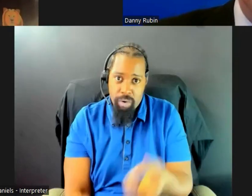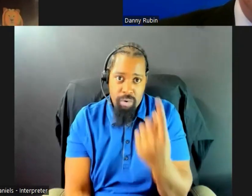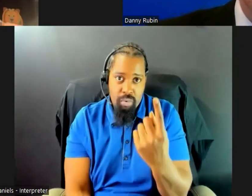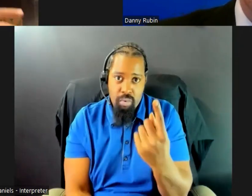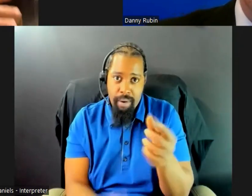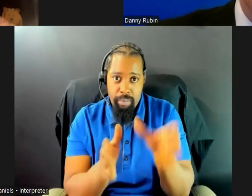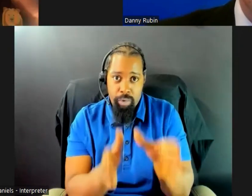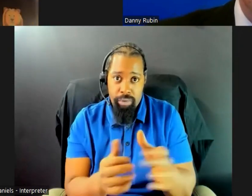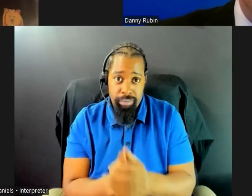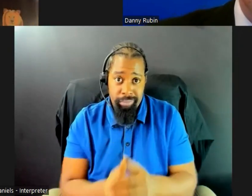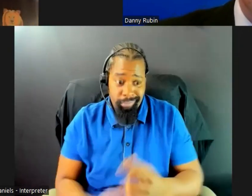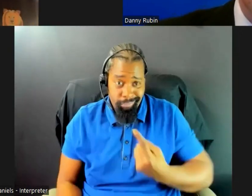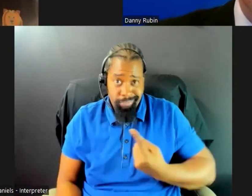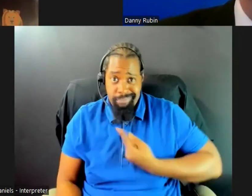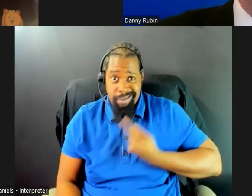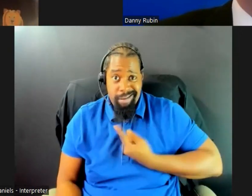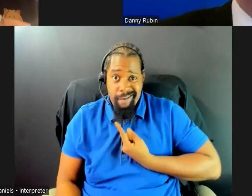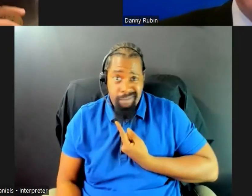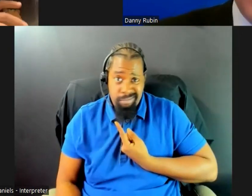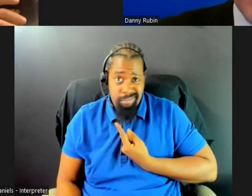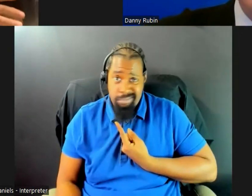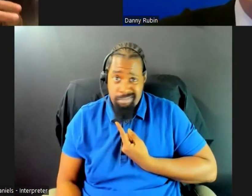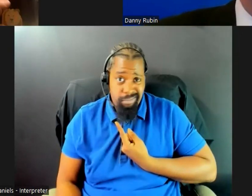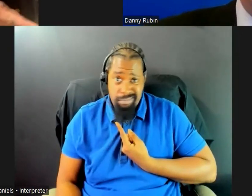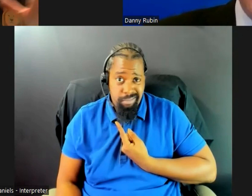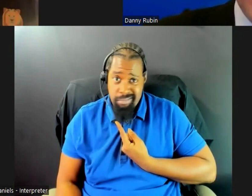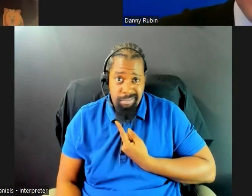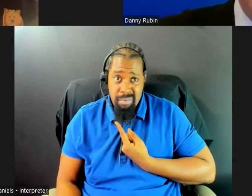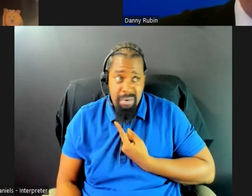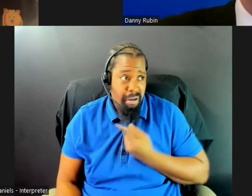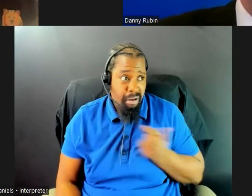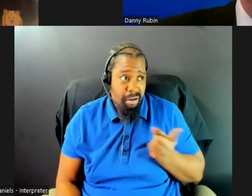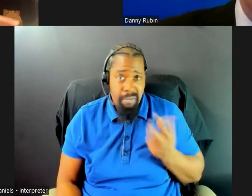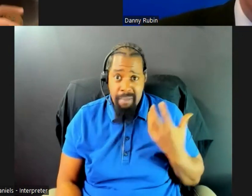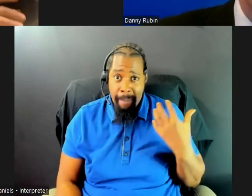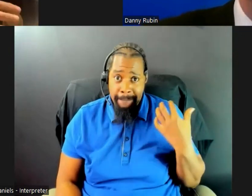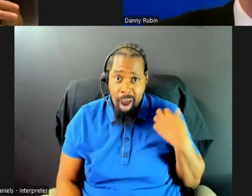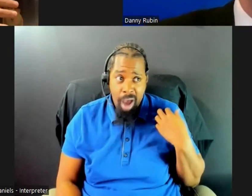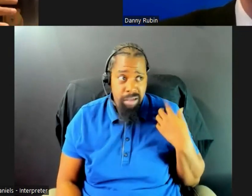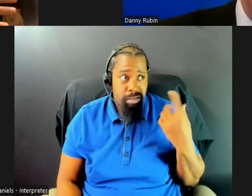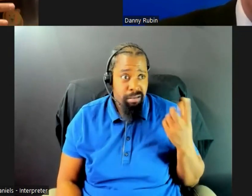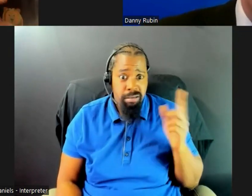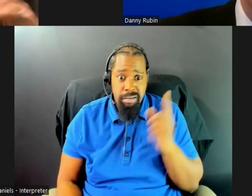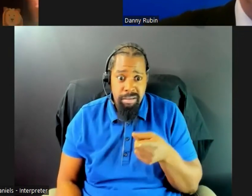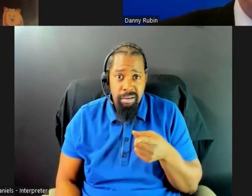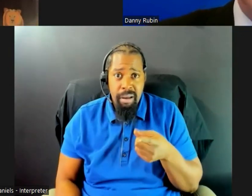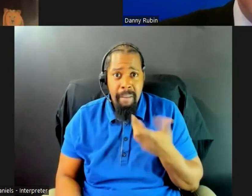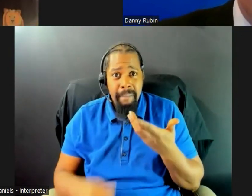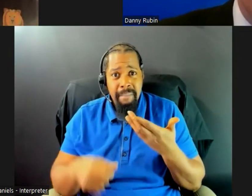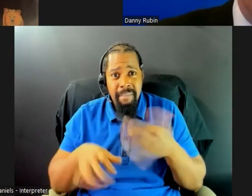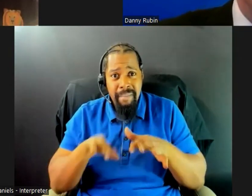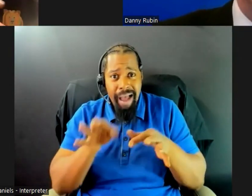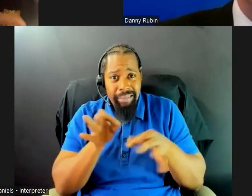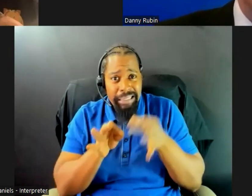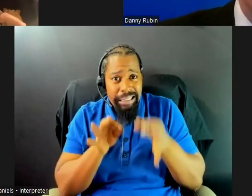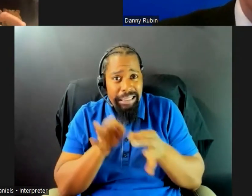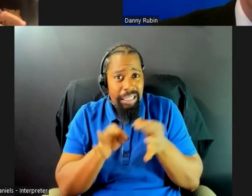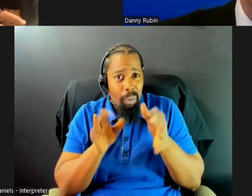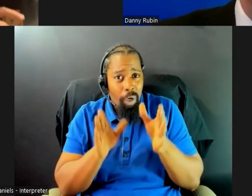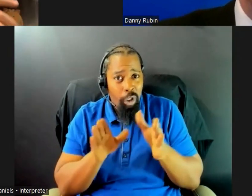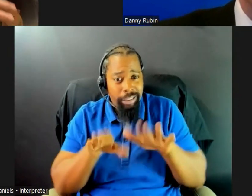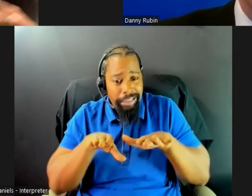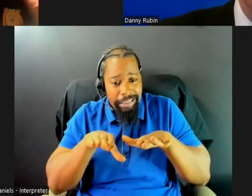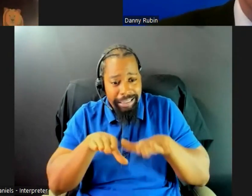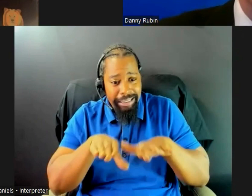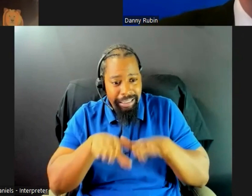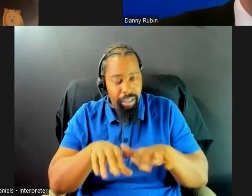without my boss. I'm nothing without my seamstresses, without the pattern makers,